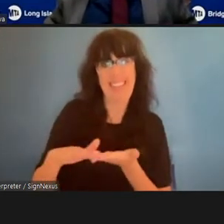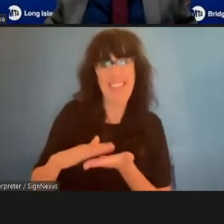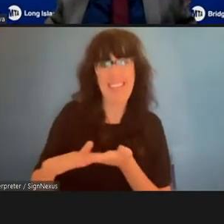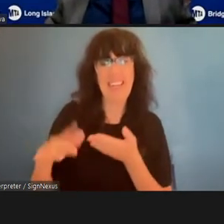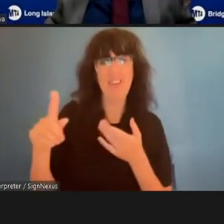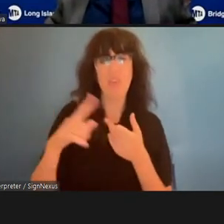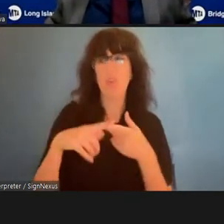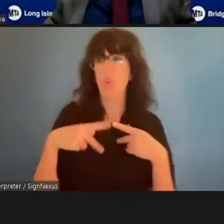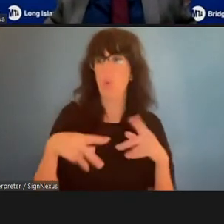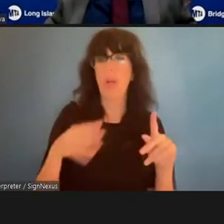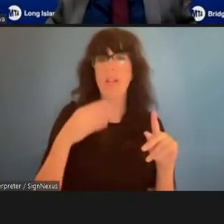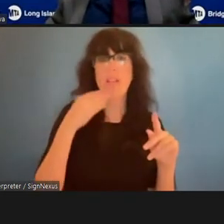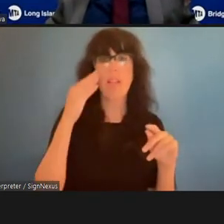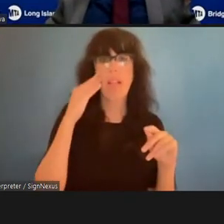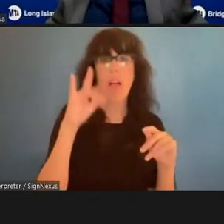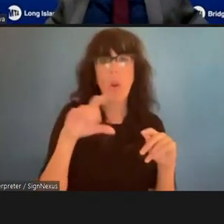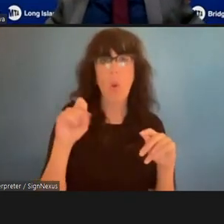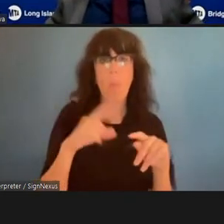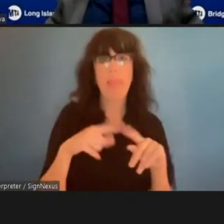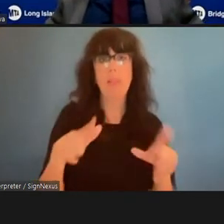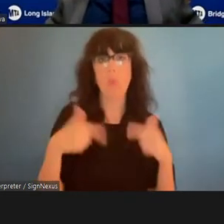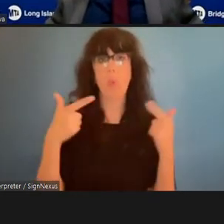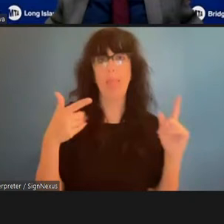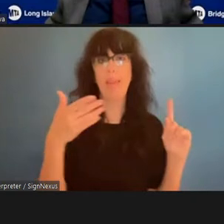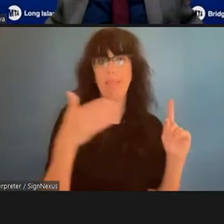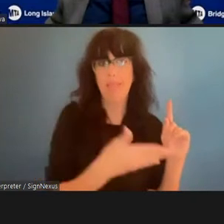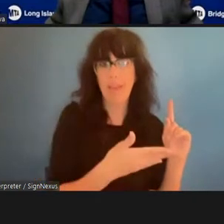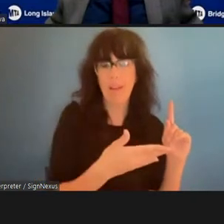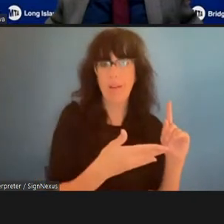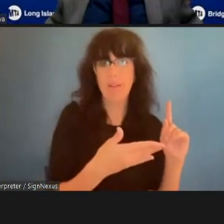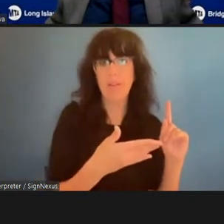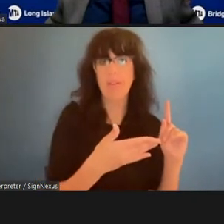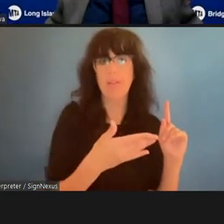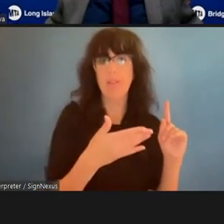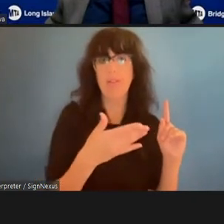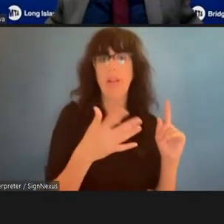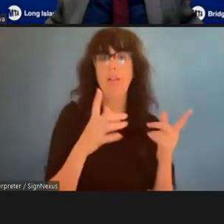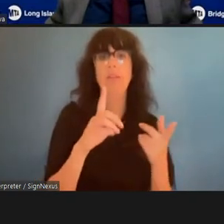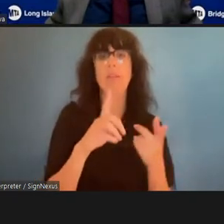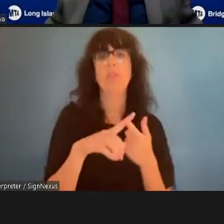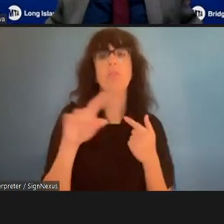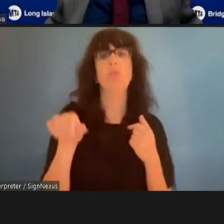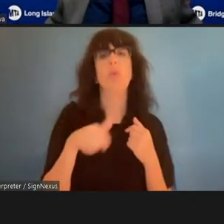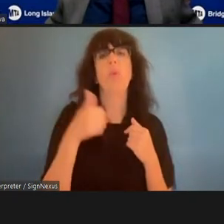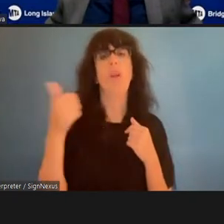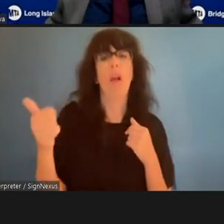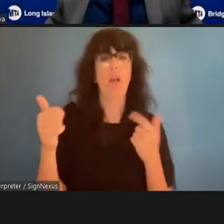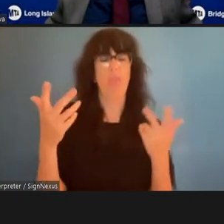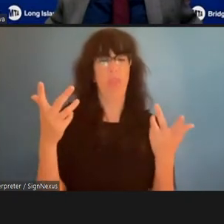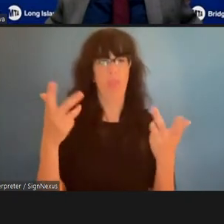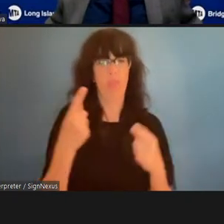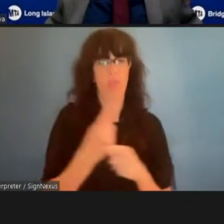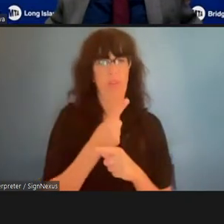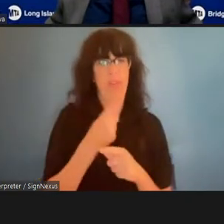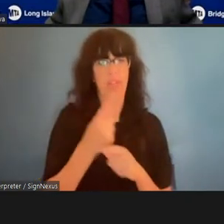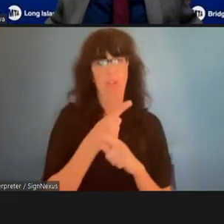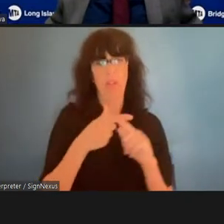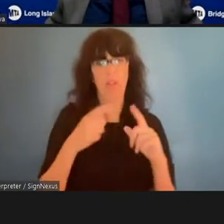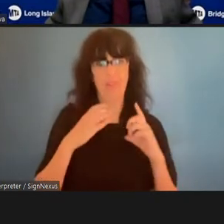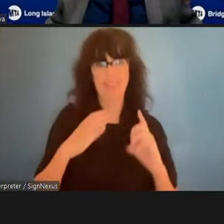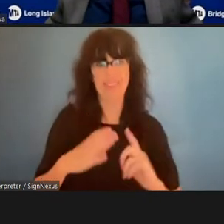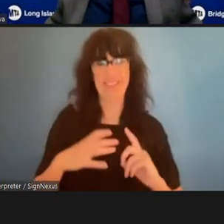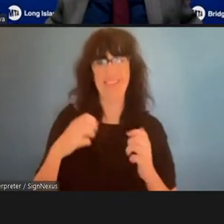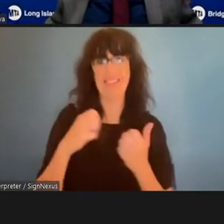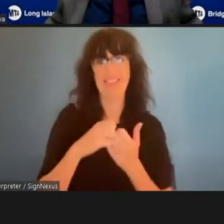the homeless to live in there to all my constituents and to all my regular citizens of new york